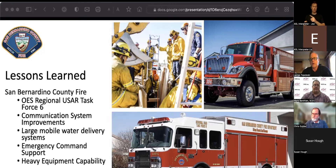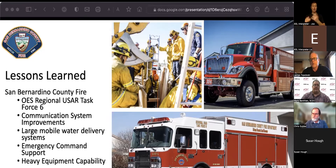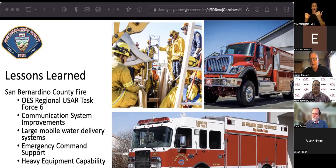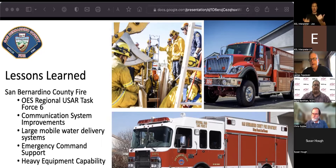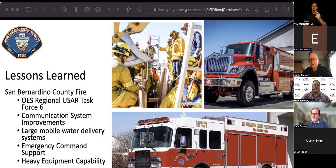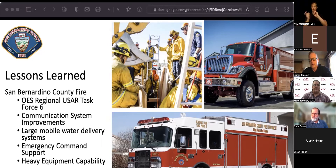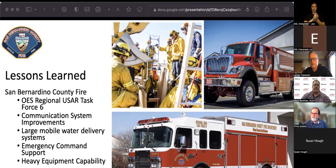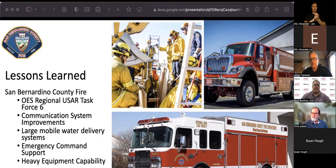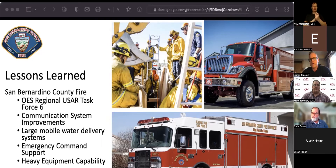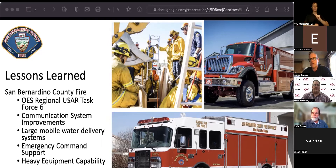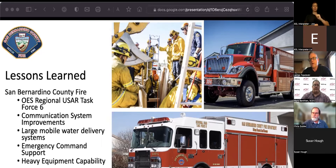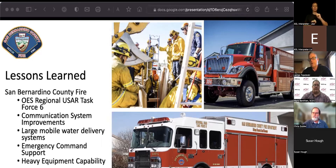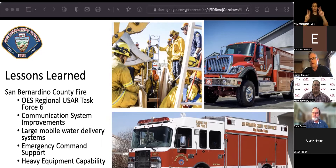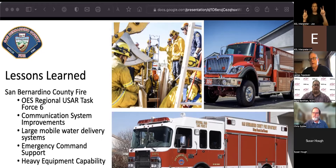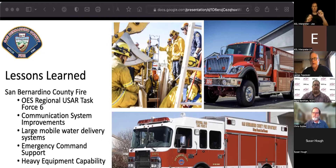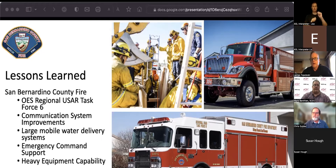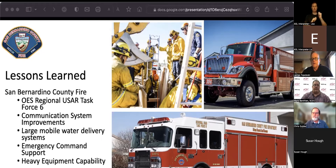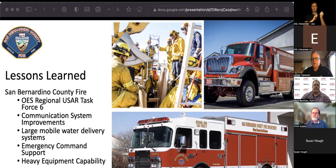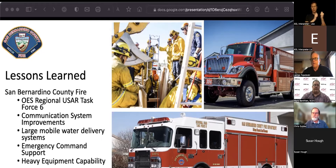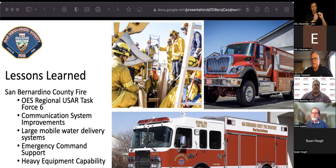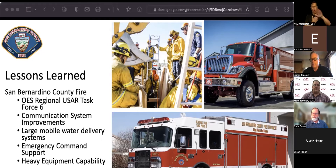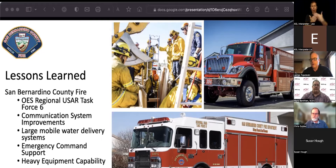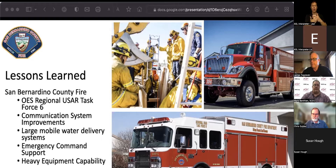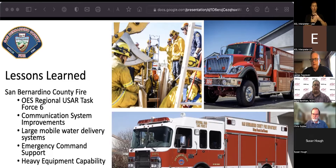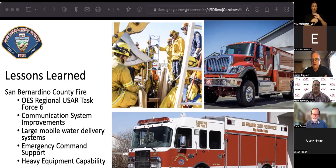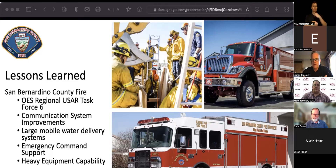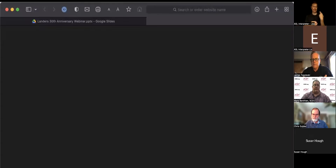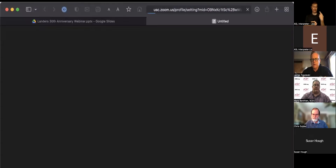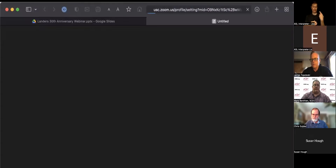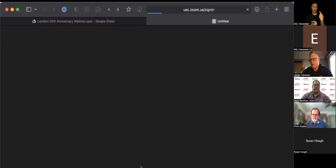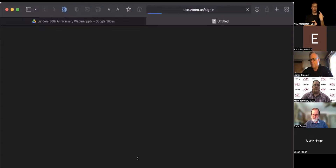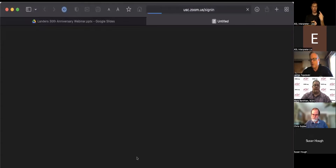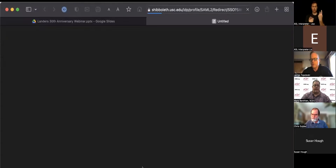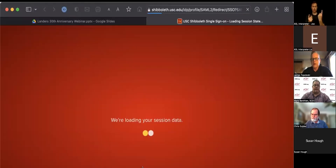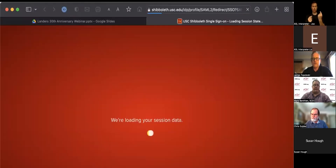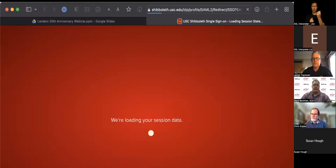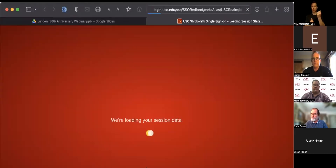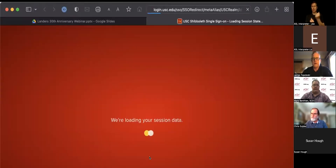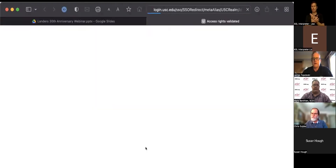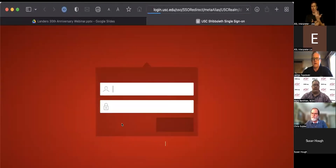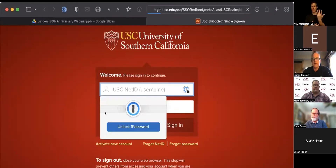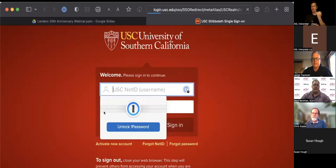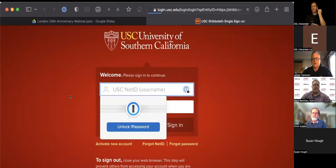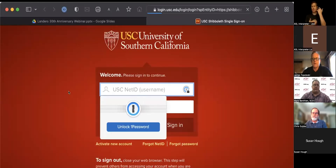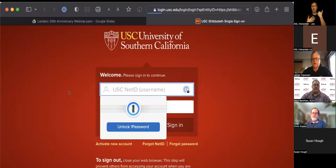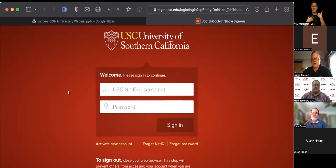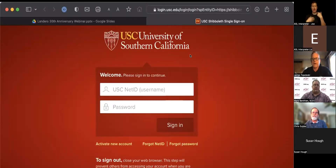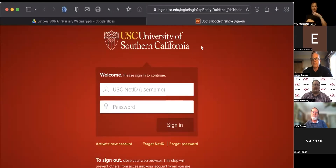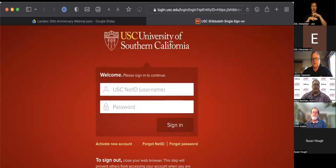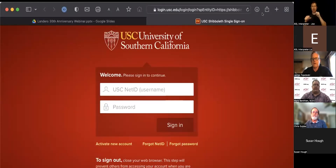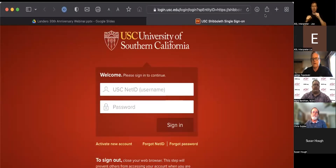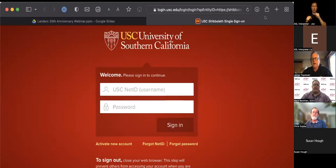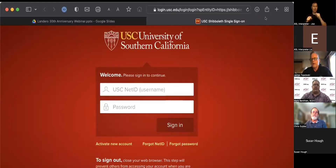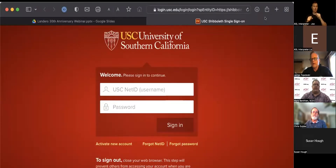all risk. In essence, we do everything. So if you have if we have an earthquake issue, building collapses and things of